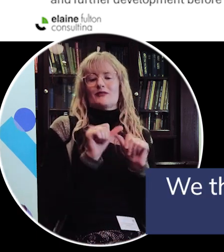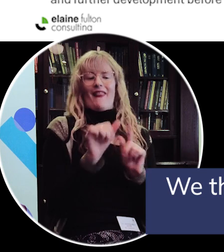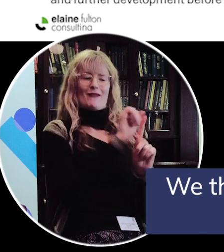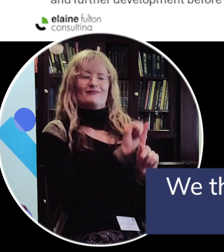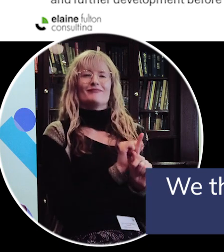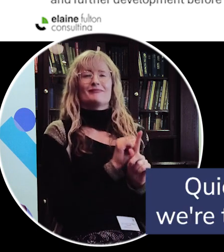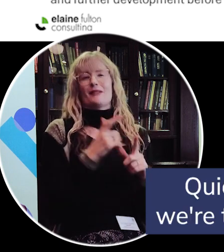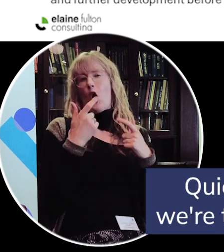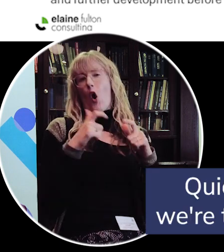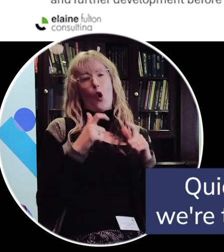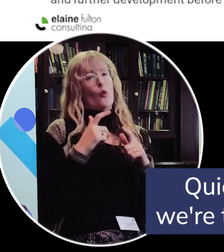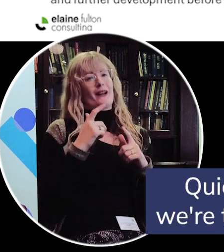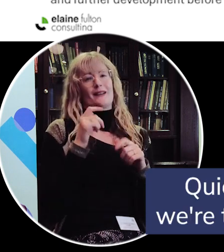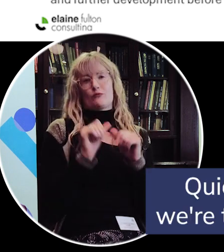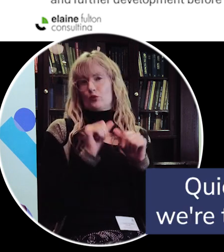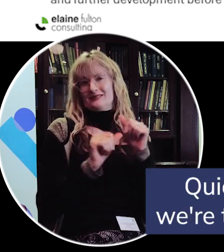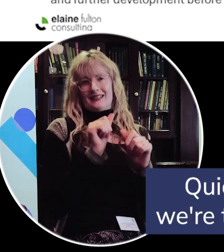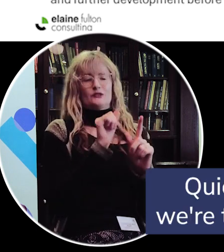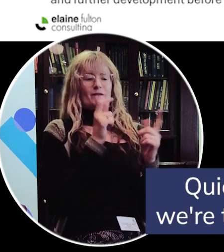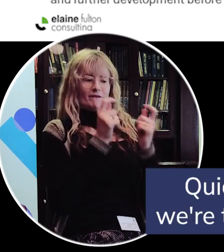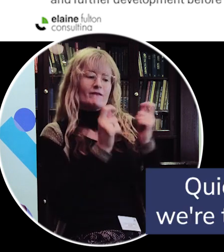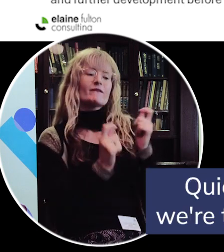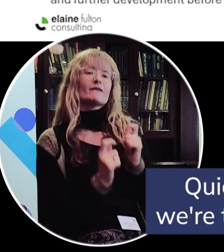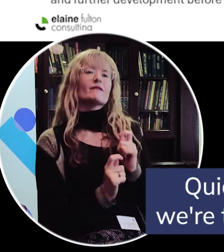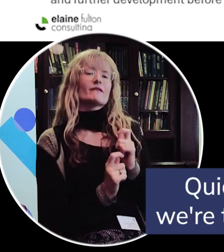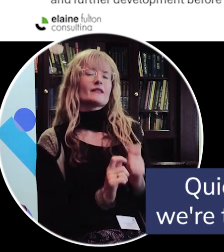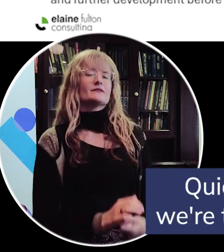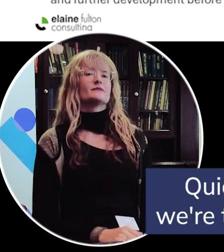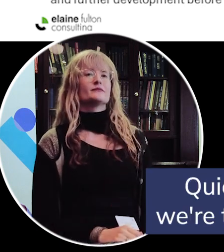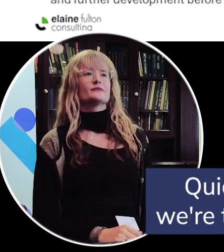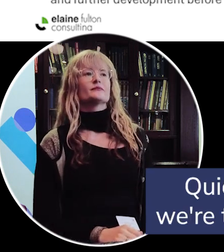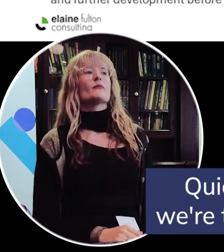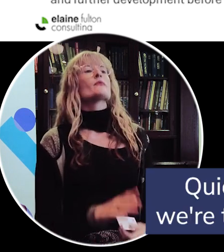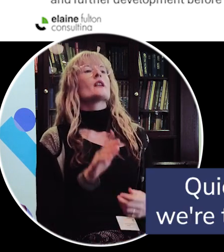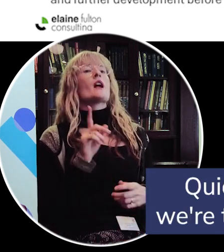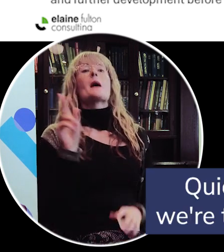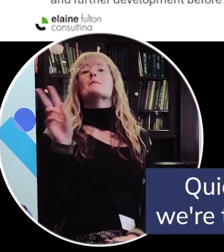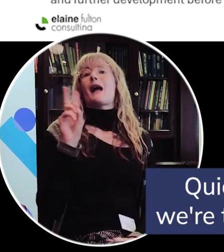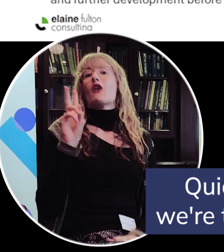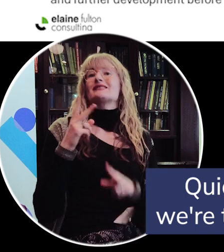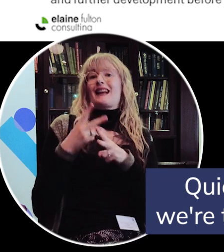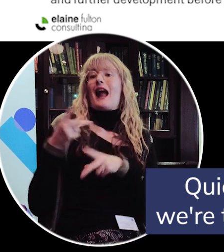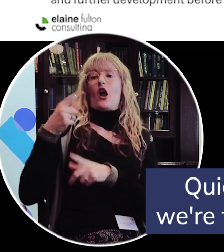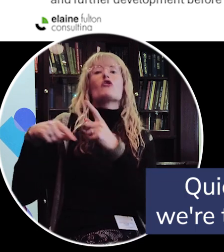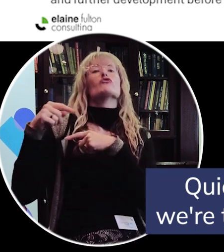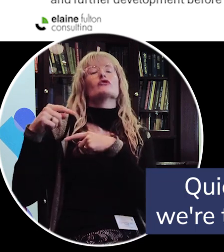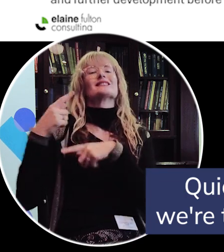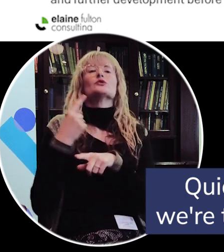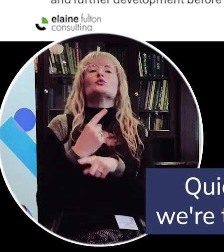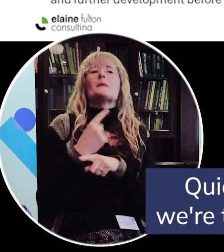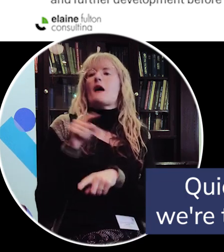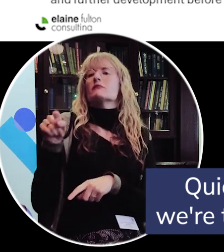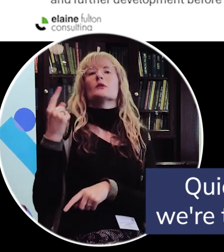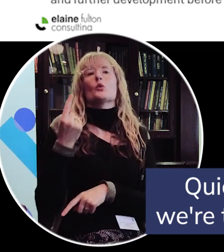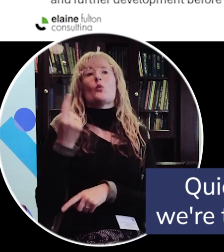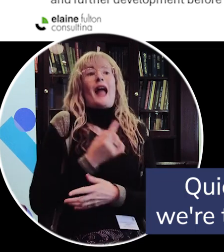iterative process. Quickly to say also that for parents and carers, what we're talking about is anyone with